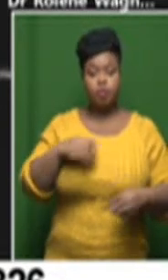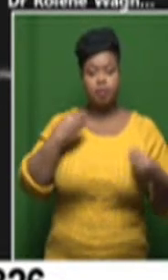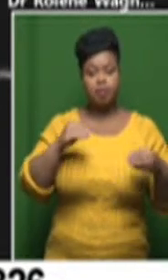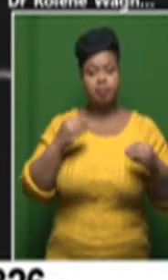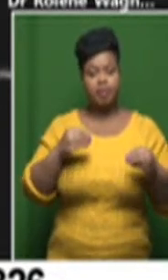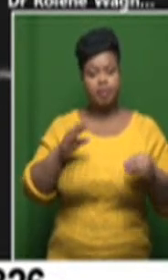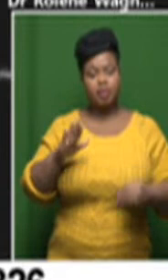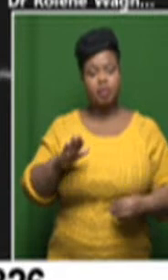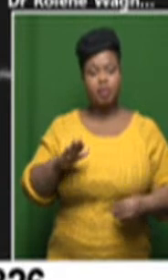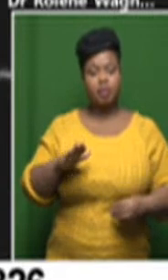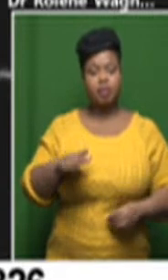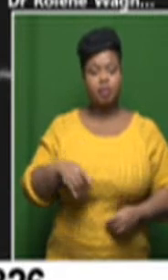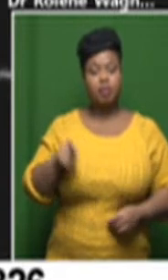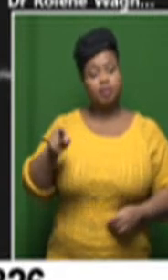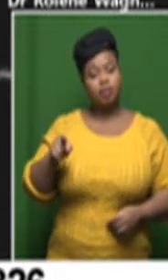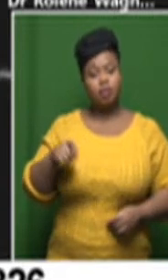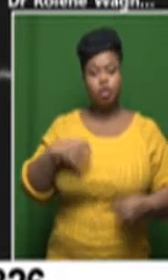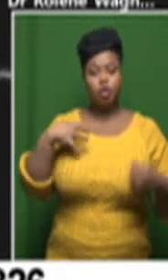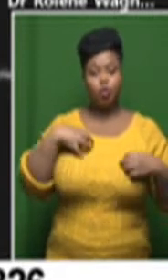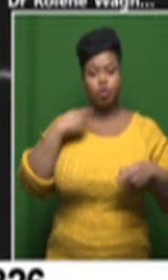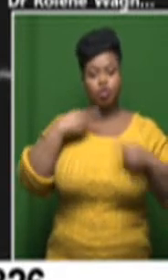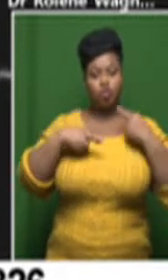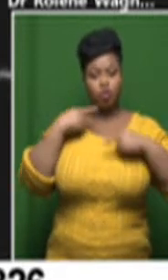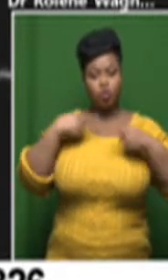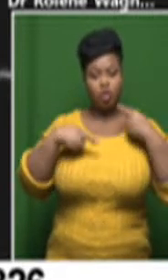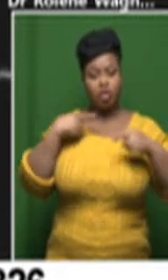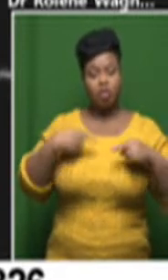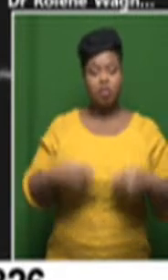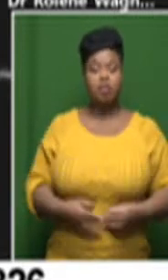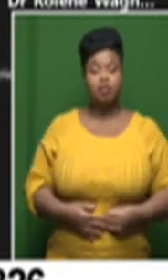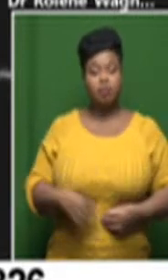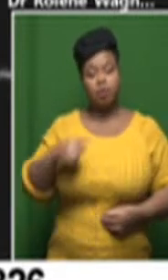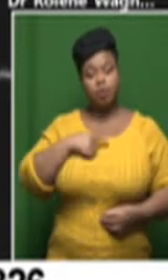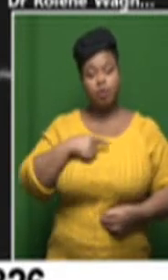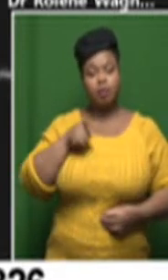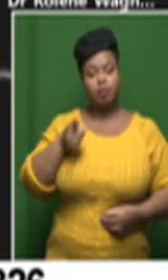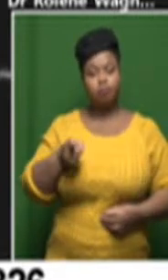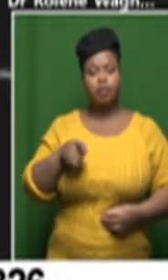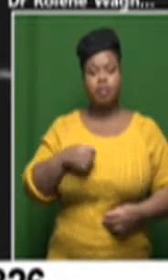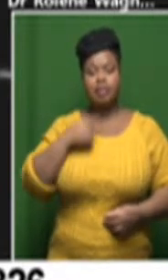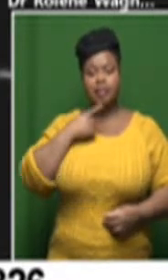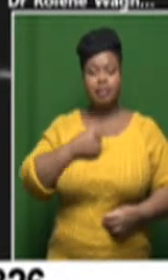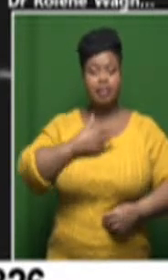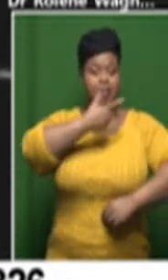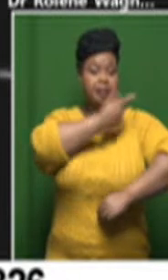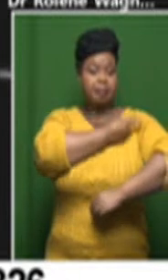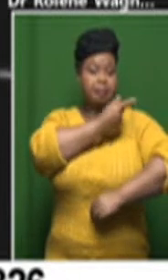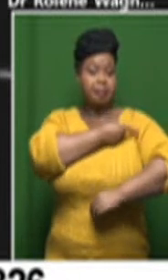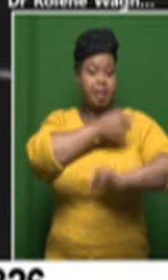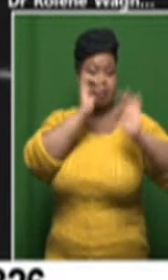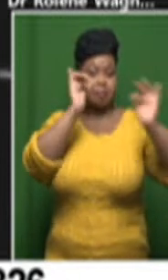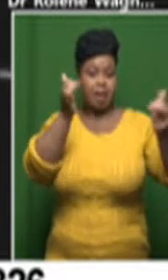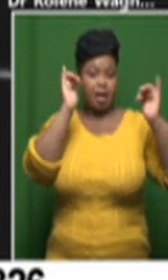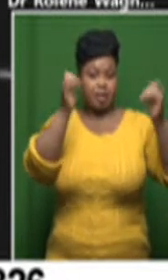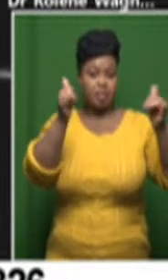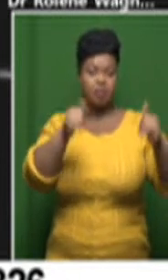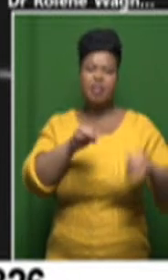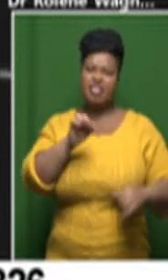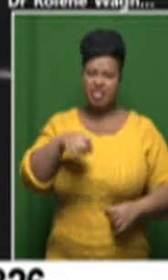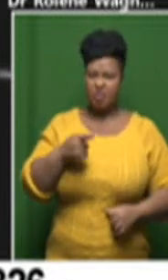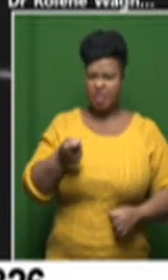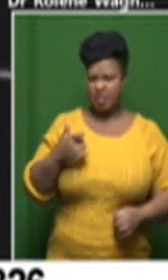business, he actually owns a restaurant, and he approached us about holding a vaccination party. And of course, we were a little